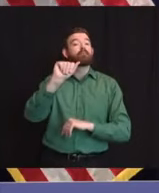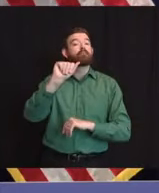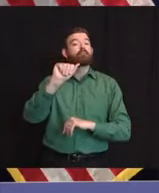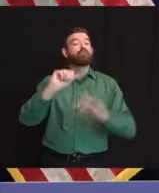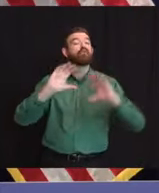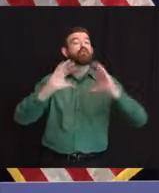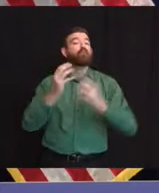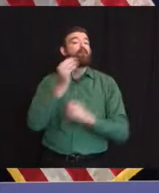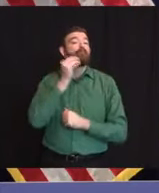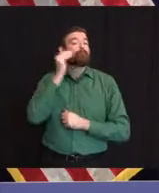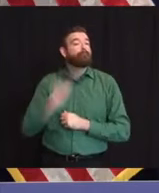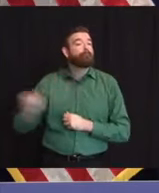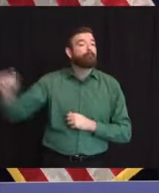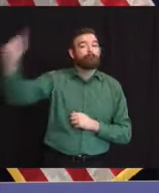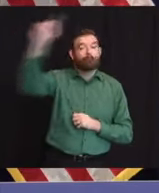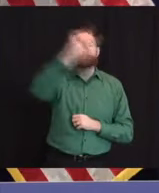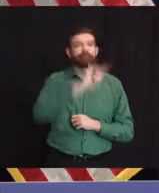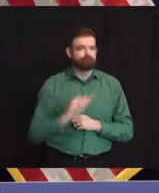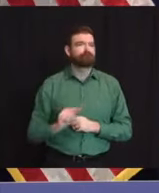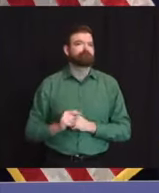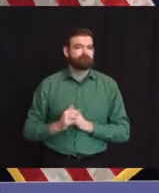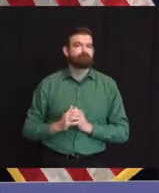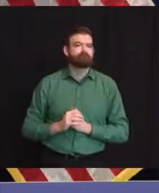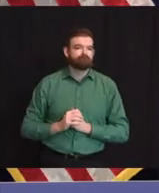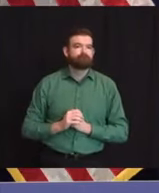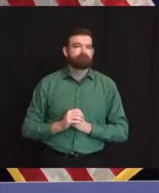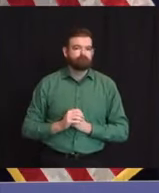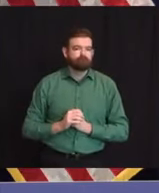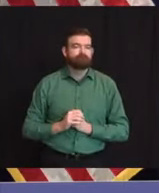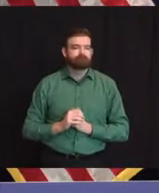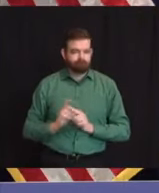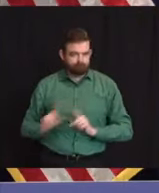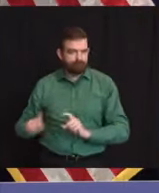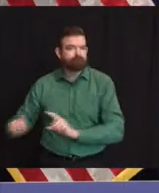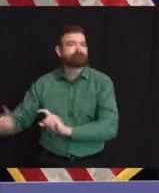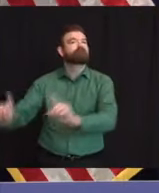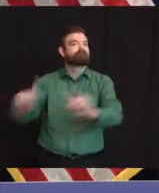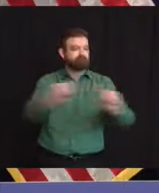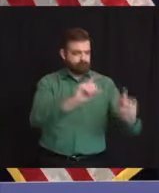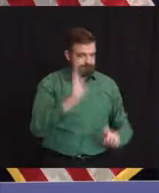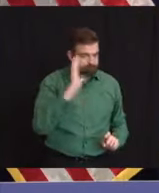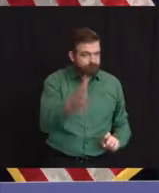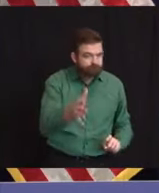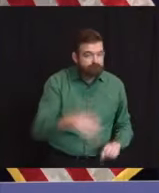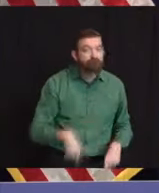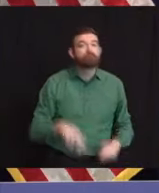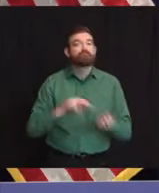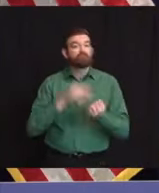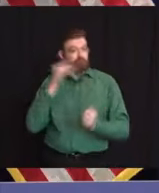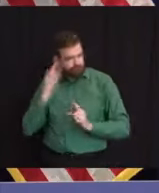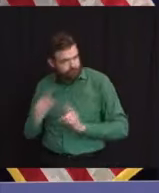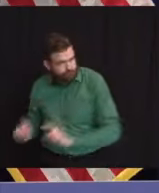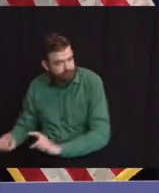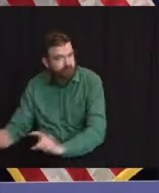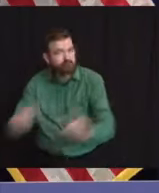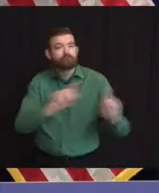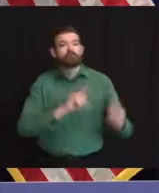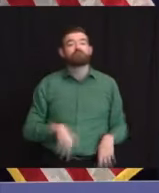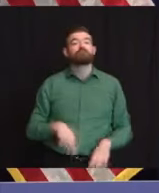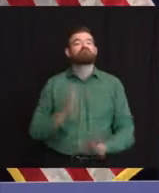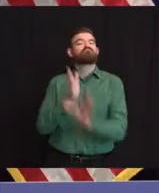focus of ours, but in terms of both group homes, nursing homes, and also the anomaly I think you're pointing out in psychiatric hospitals between the number, as